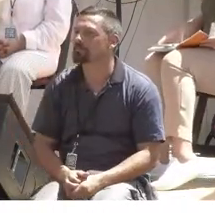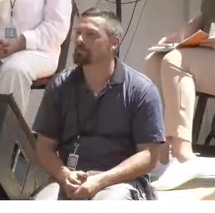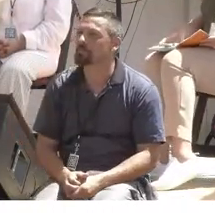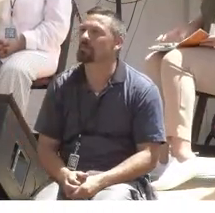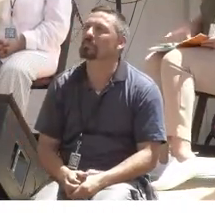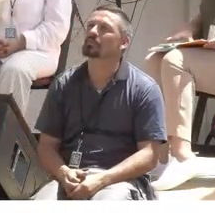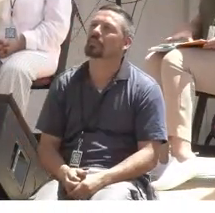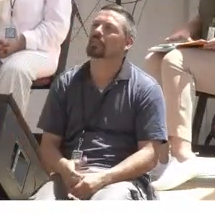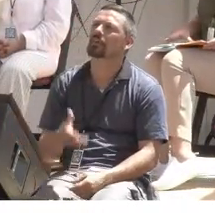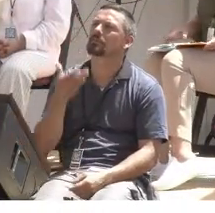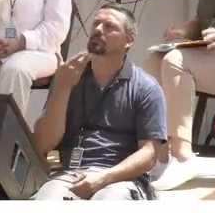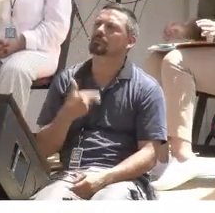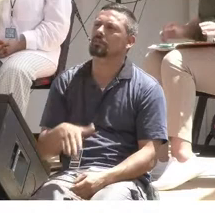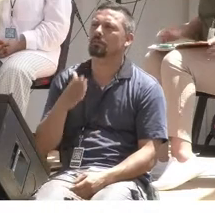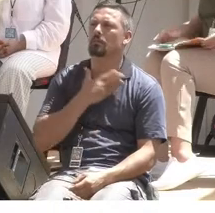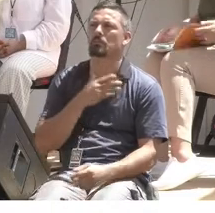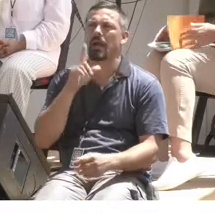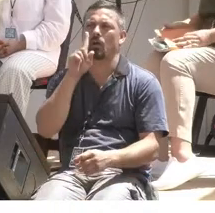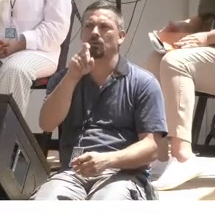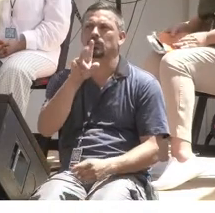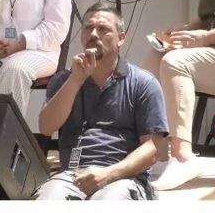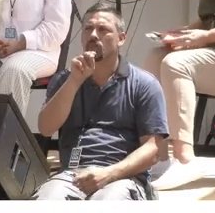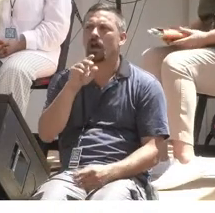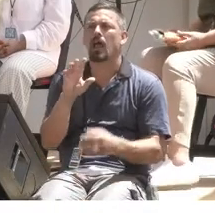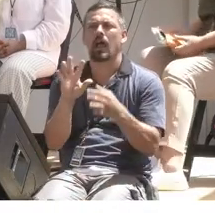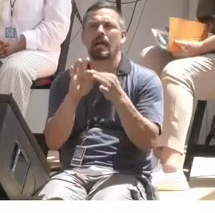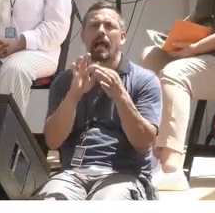some questions. Mine is not so much a question, but a